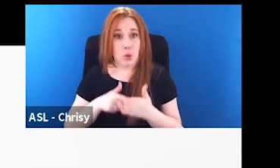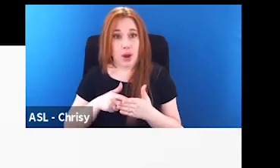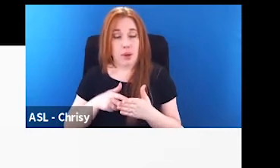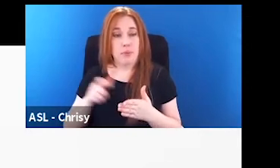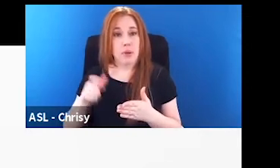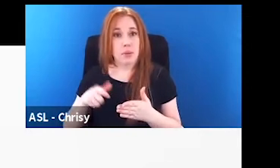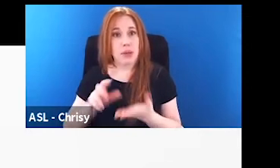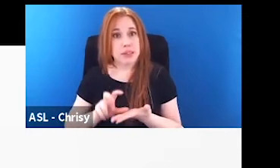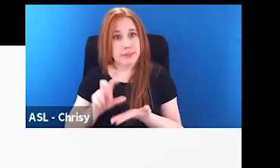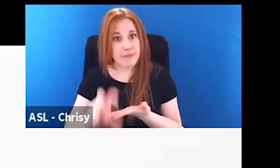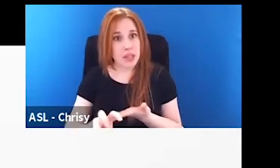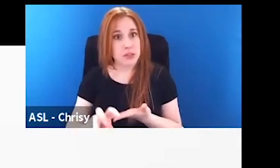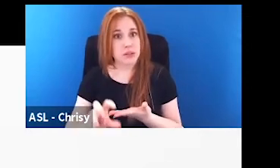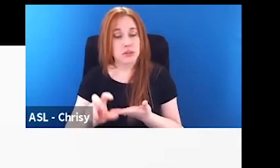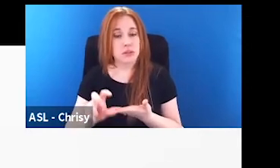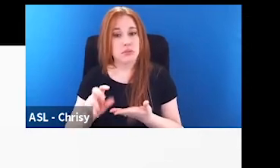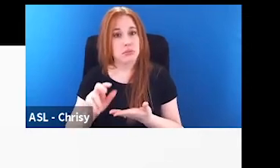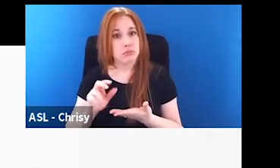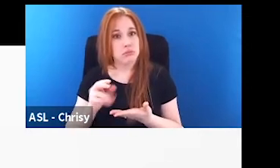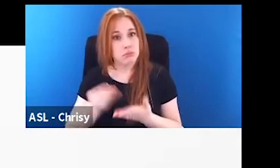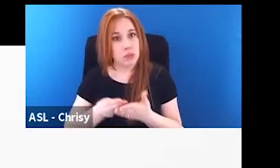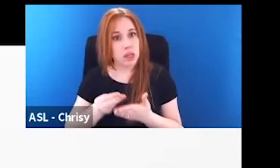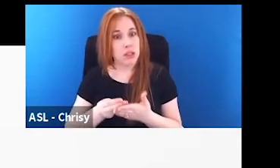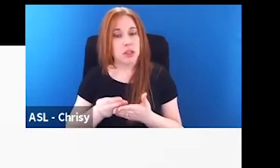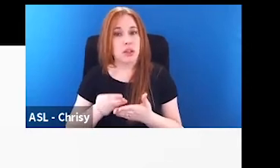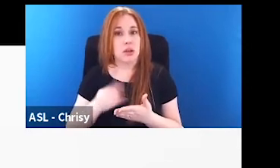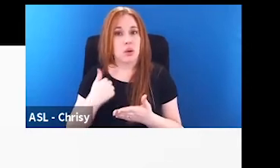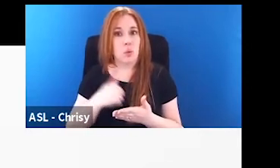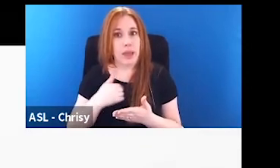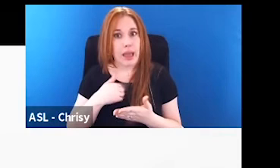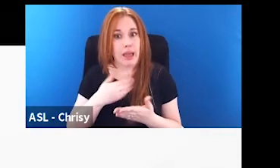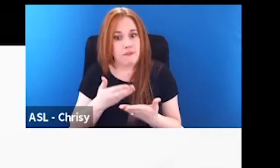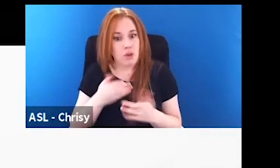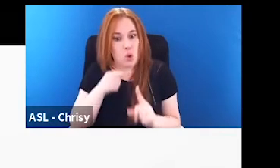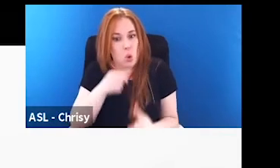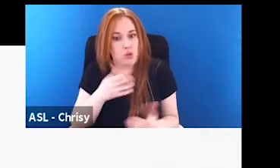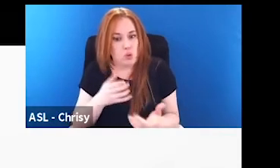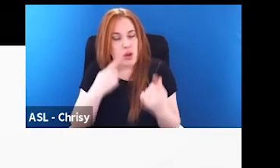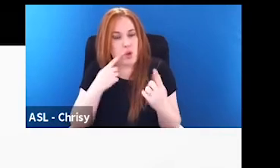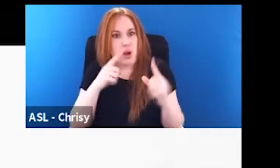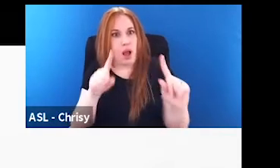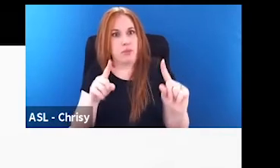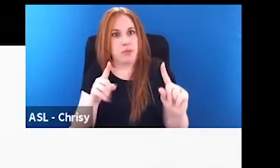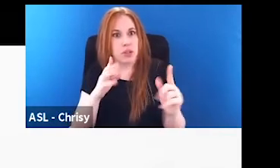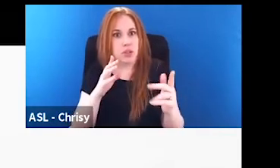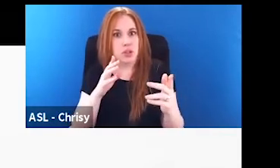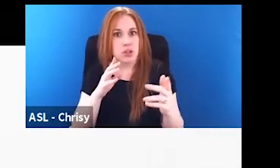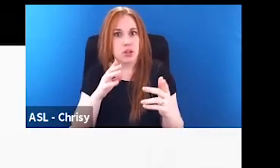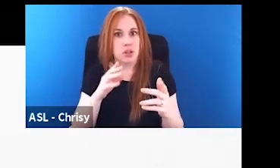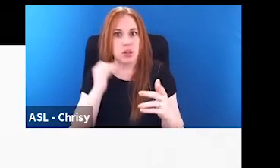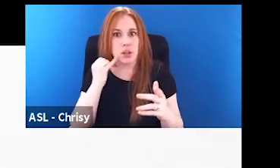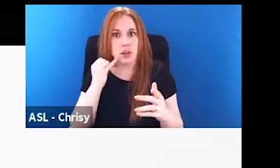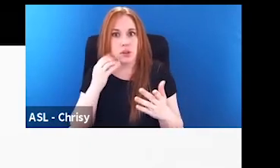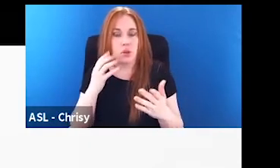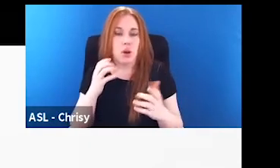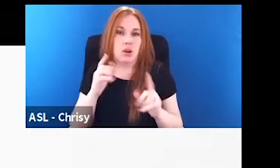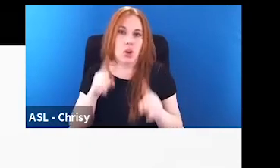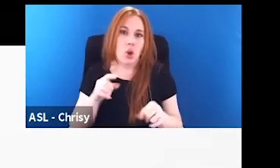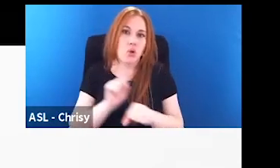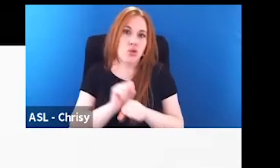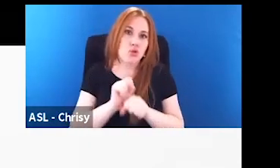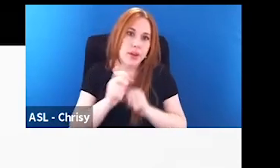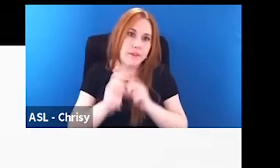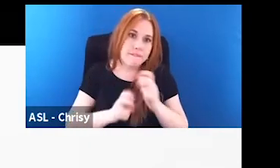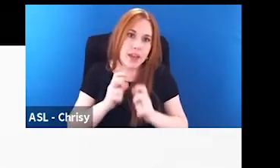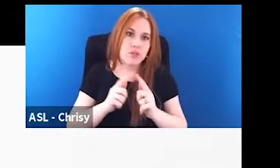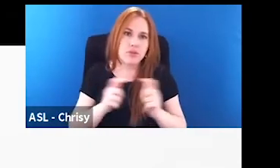some skin in the game cash-wise. We have things that we want to accomplish that are going to cost money, like attending career fairs. One of the big things we